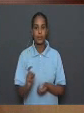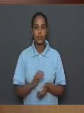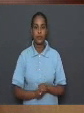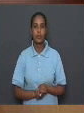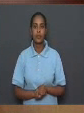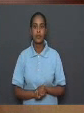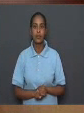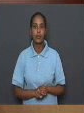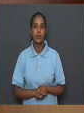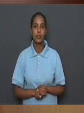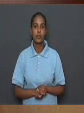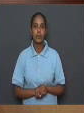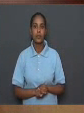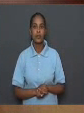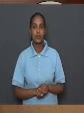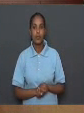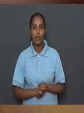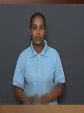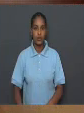Students, let's get ready.